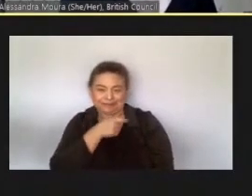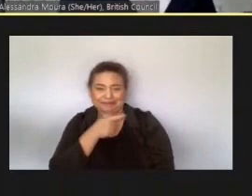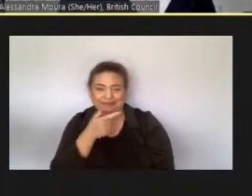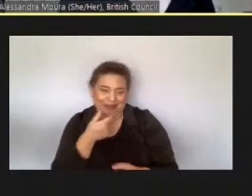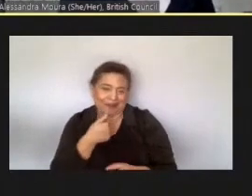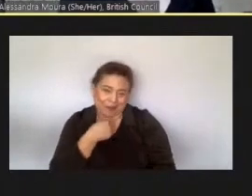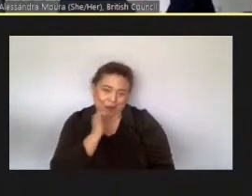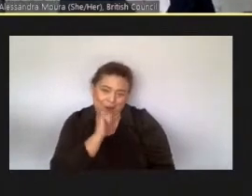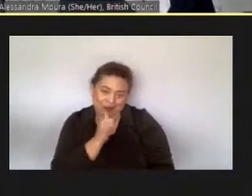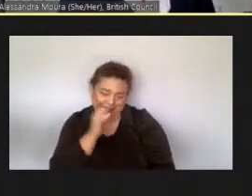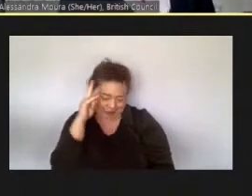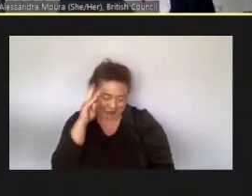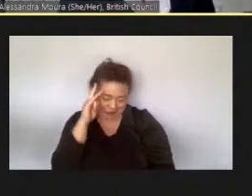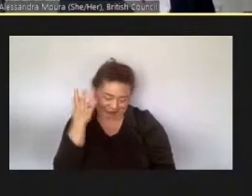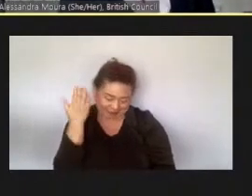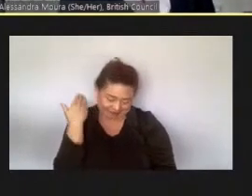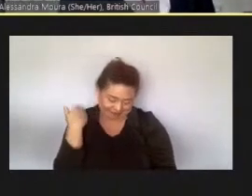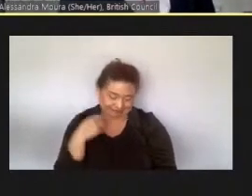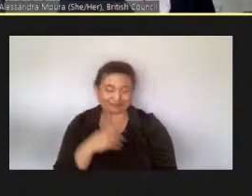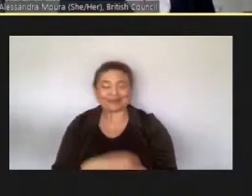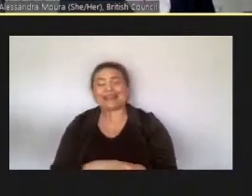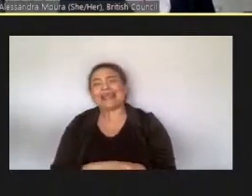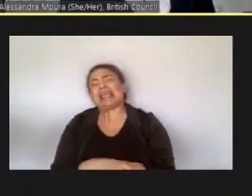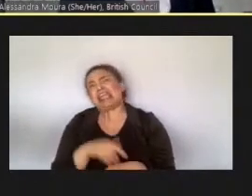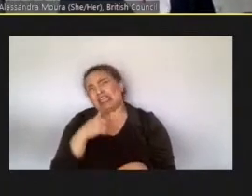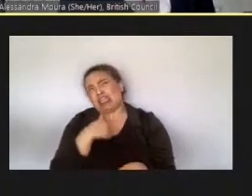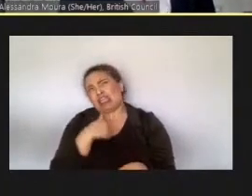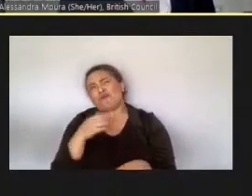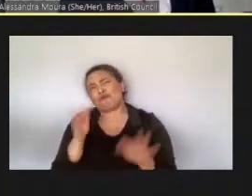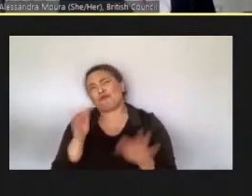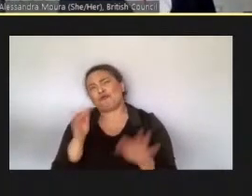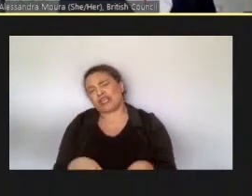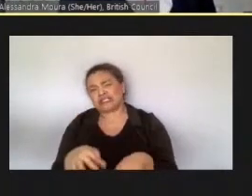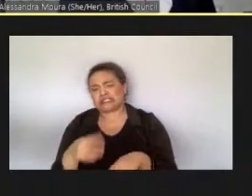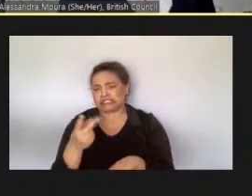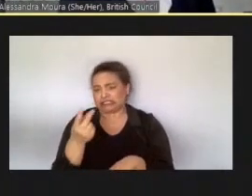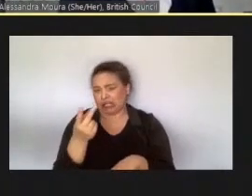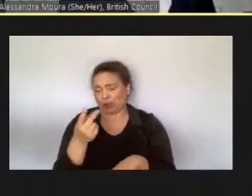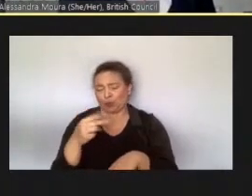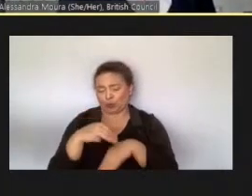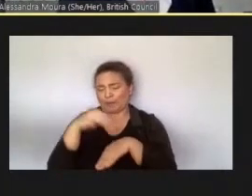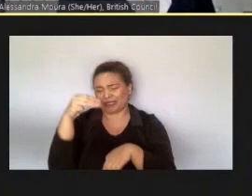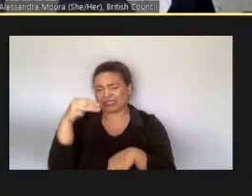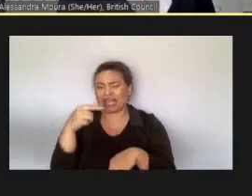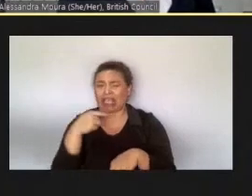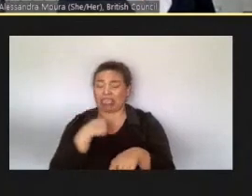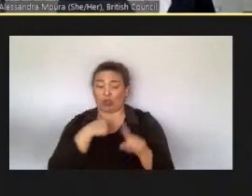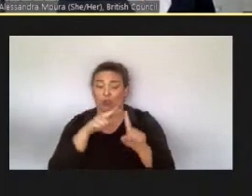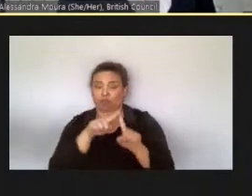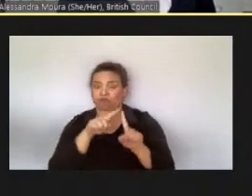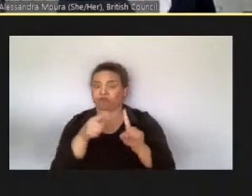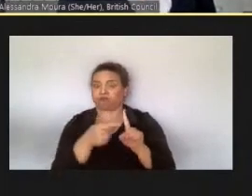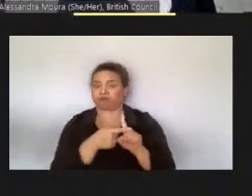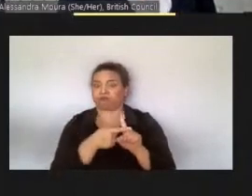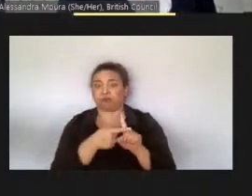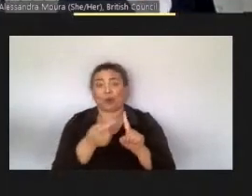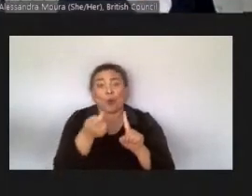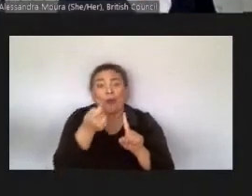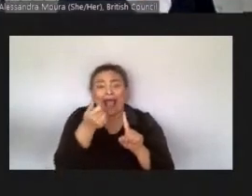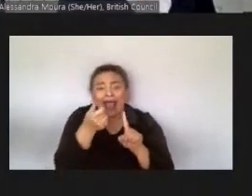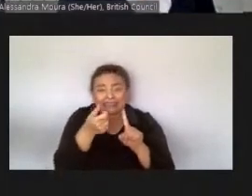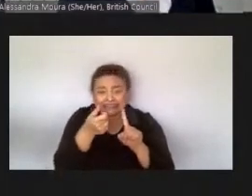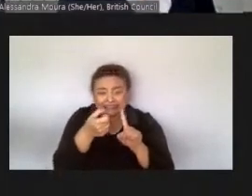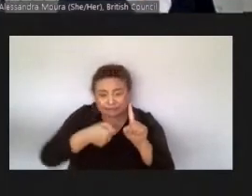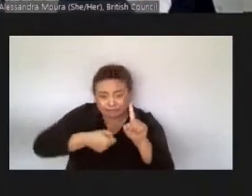diploma very pregnant. I mean, like almost giving birth. And not because of the masters, I